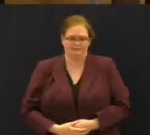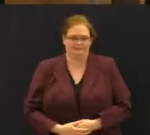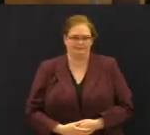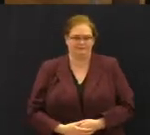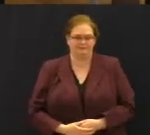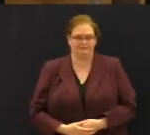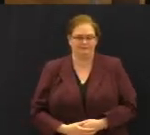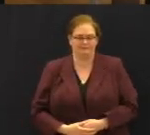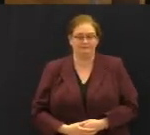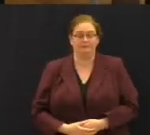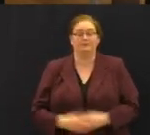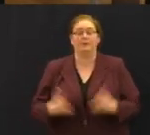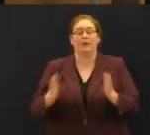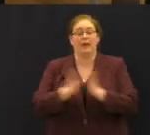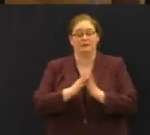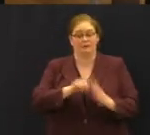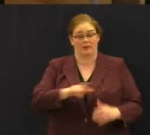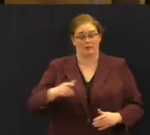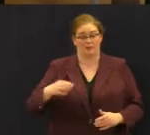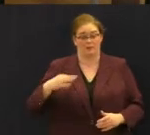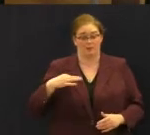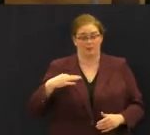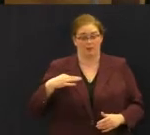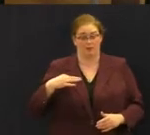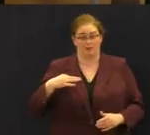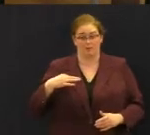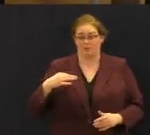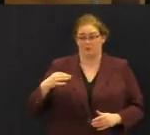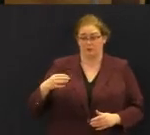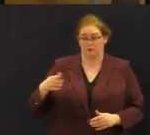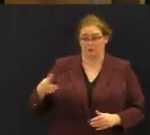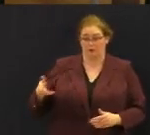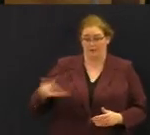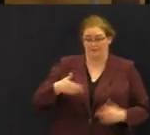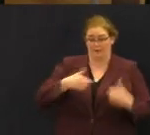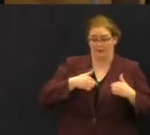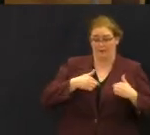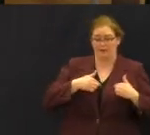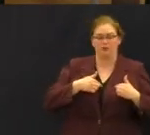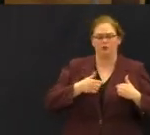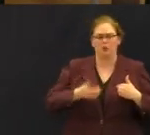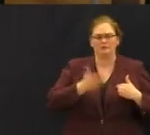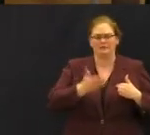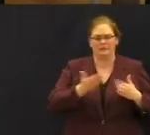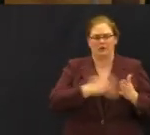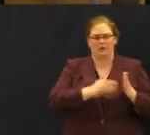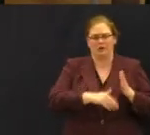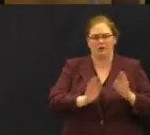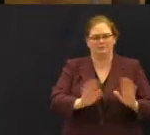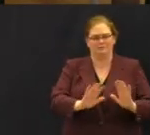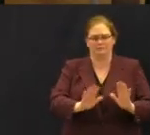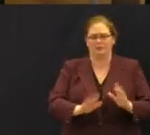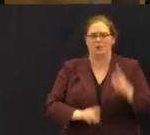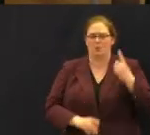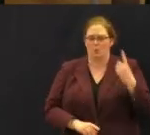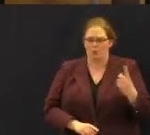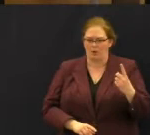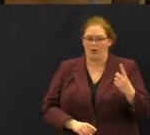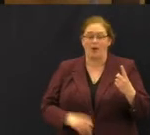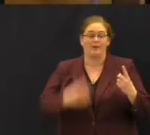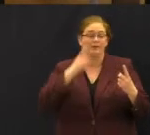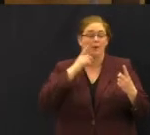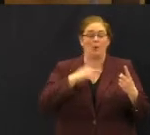Also, we would ask that if you're applying as a landlord without a tenant invitation, please do not submit multiple applications, i.e. one application for each